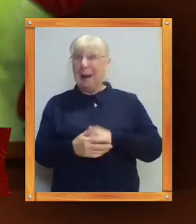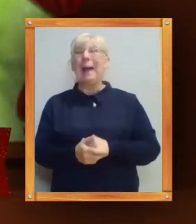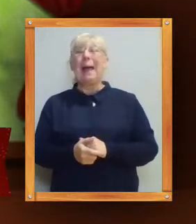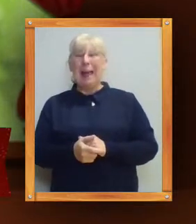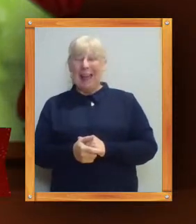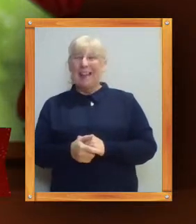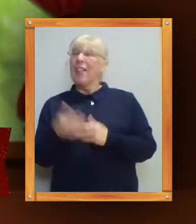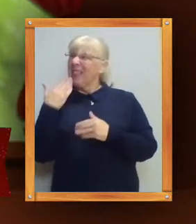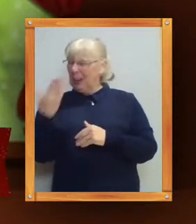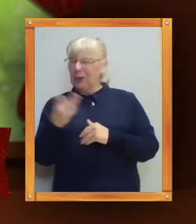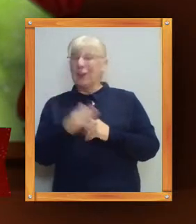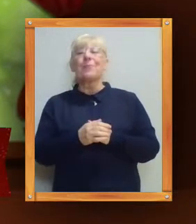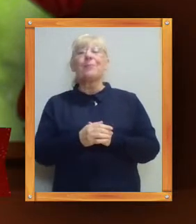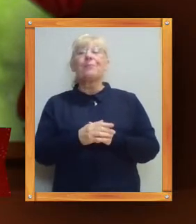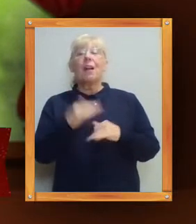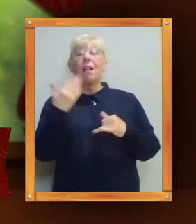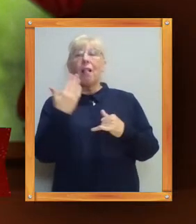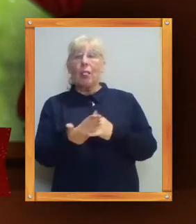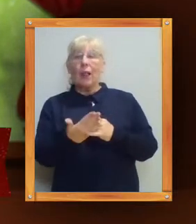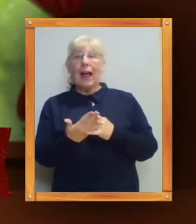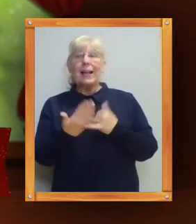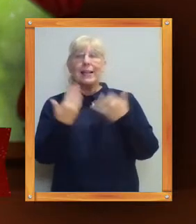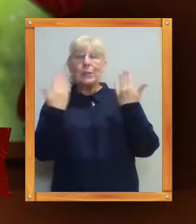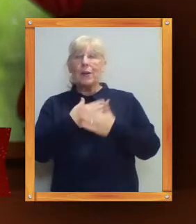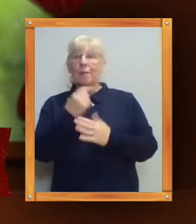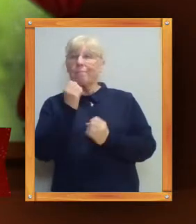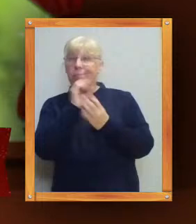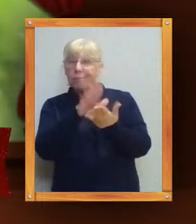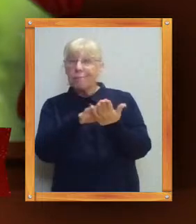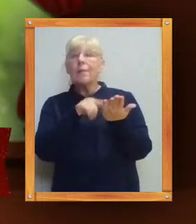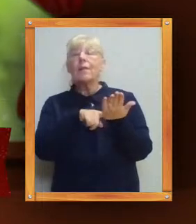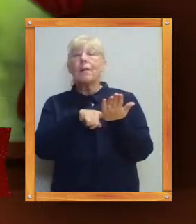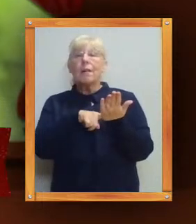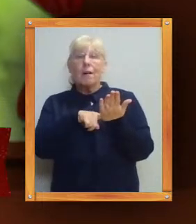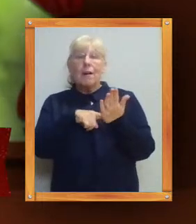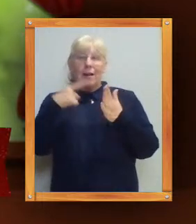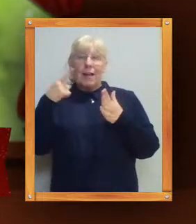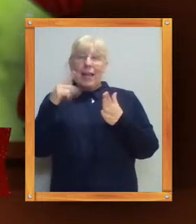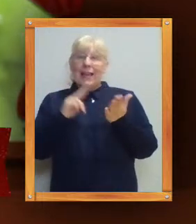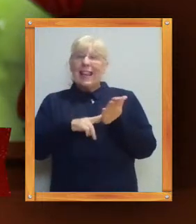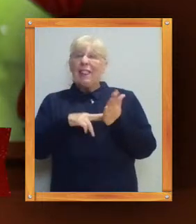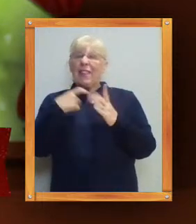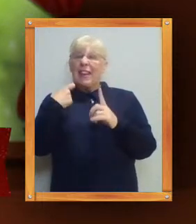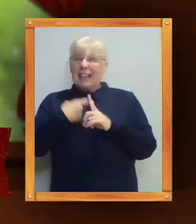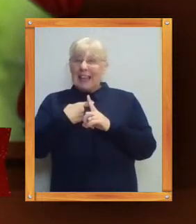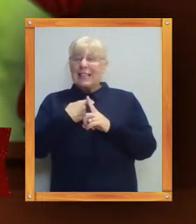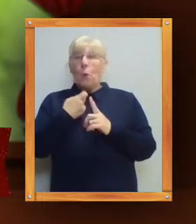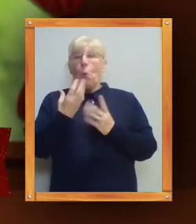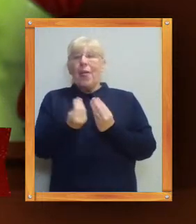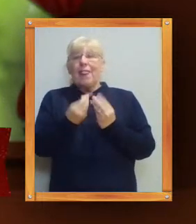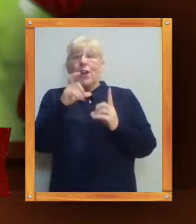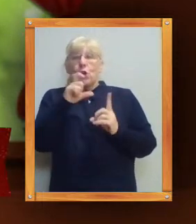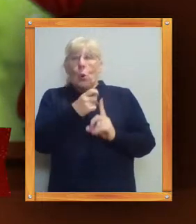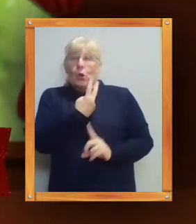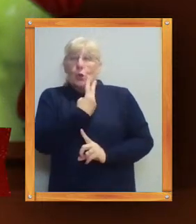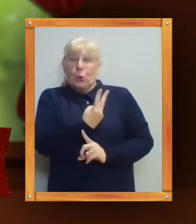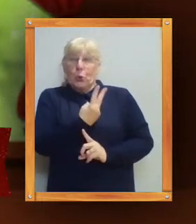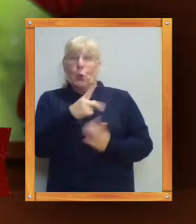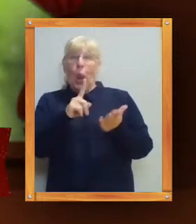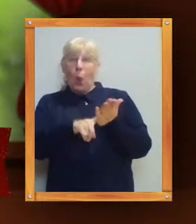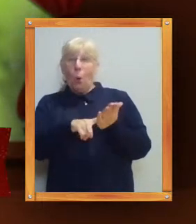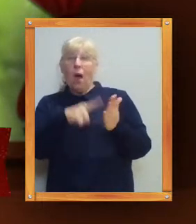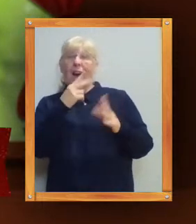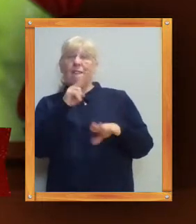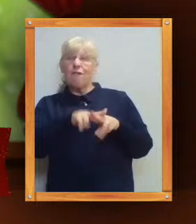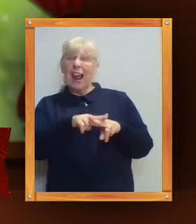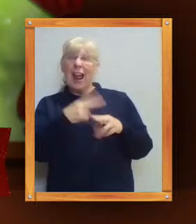final shout out tonight is for Nathan Miskizen, all the way from Newtownards. He's watching with his two daughters, Lola and Freya. I hope